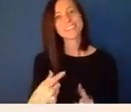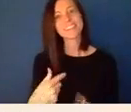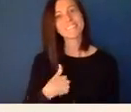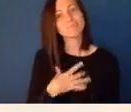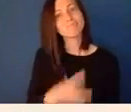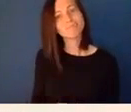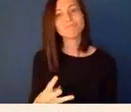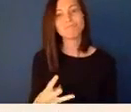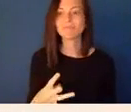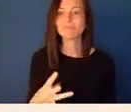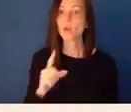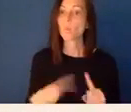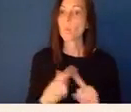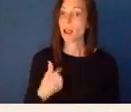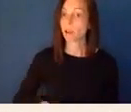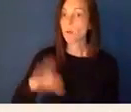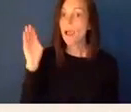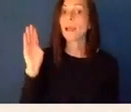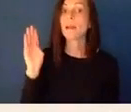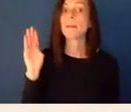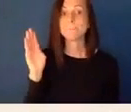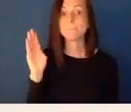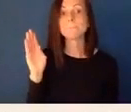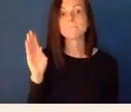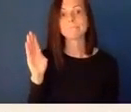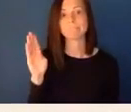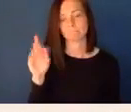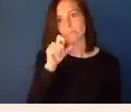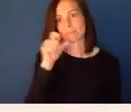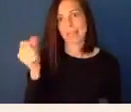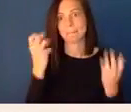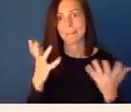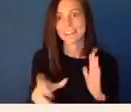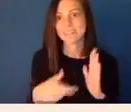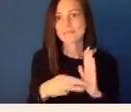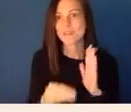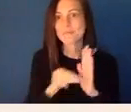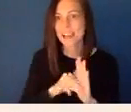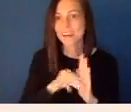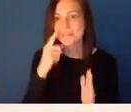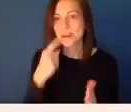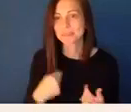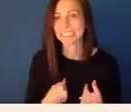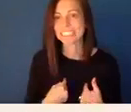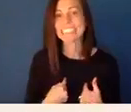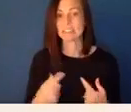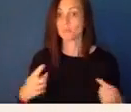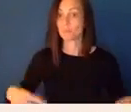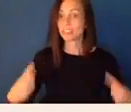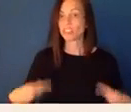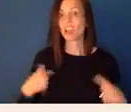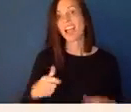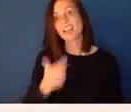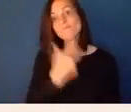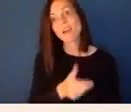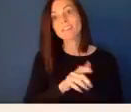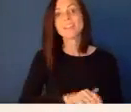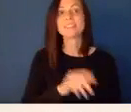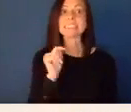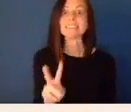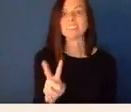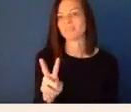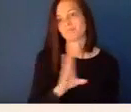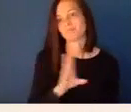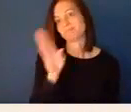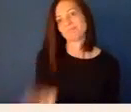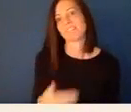I was growing up, there isn't a lot of role models out there for me. So being in a wheelchair, I could watch on TV, and there was never an actor